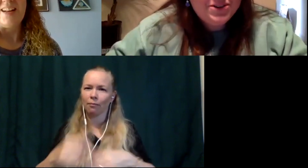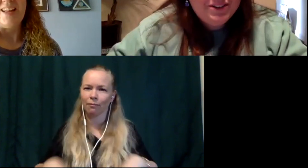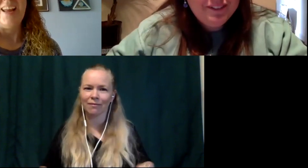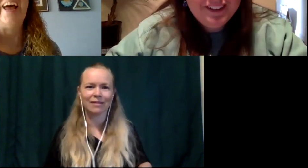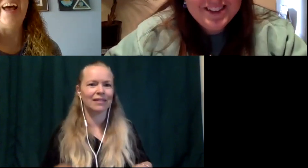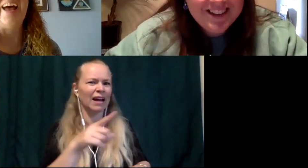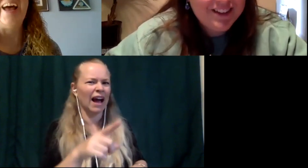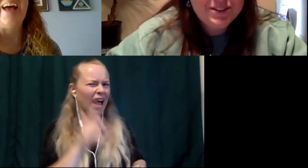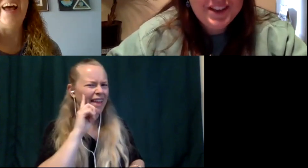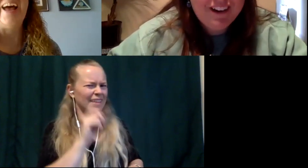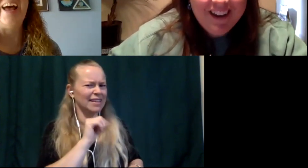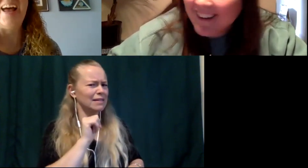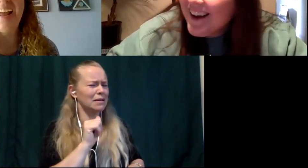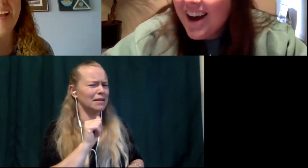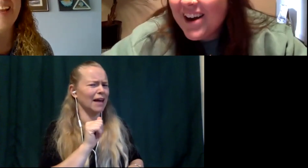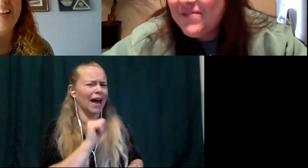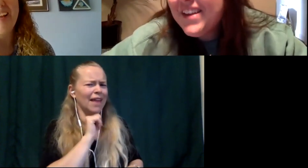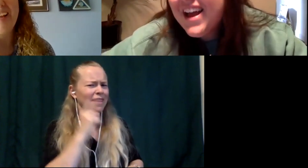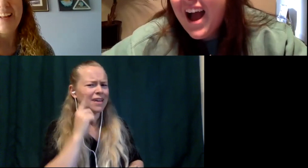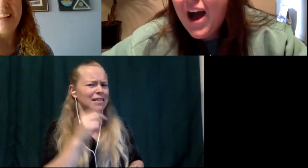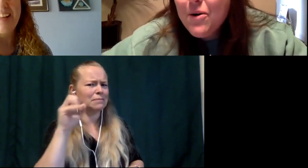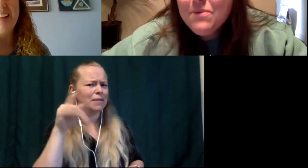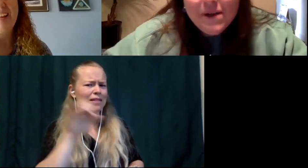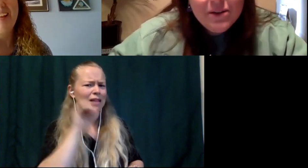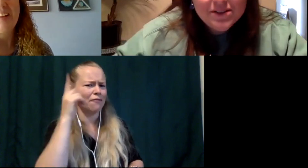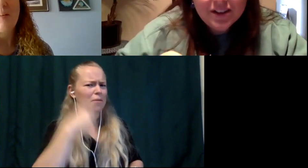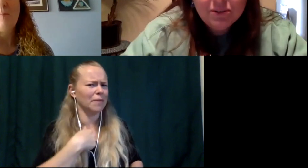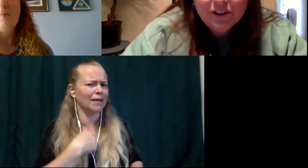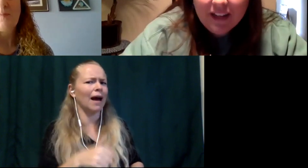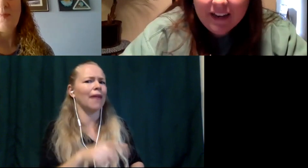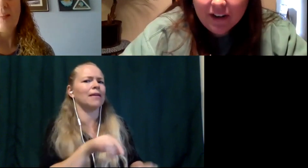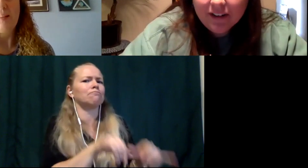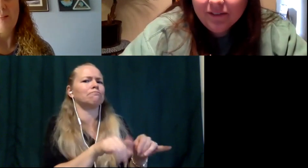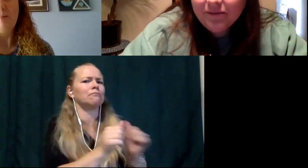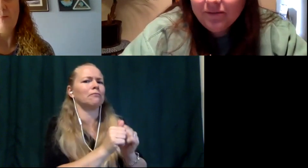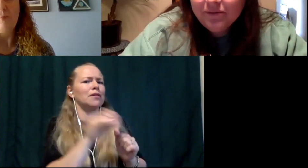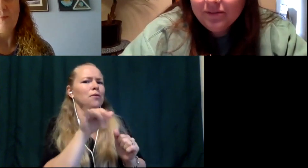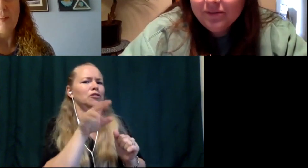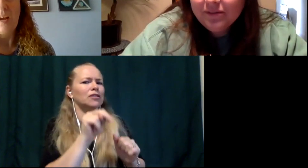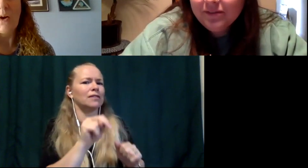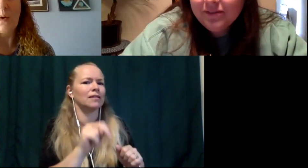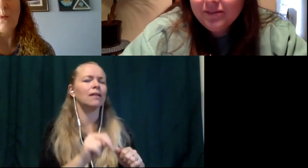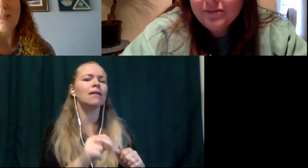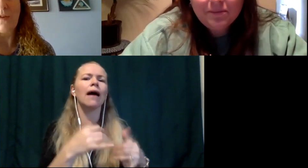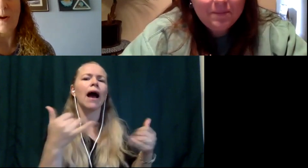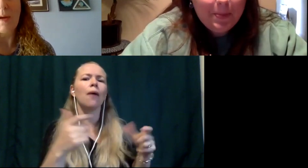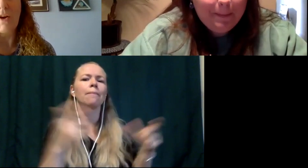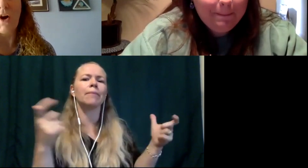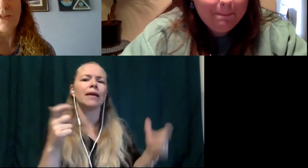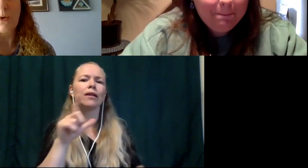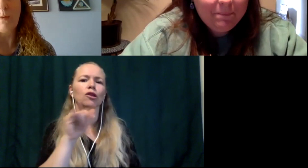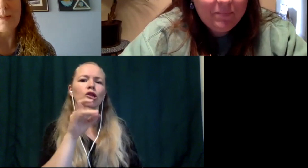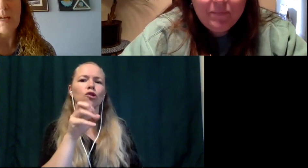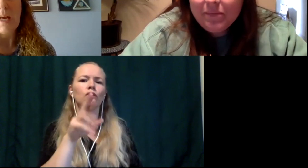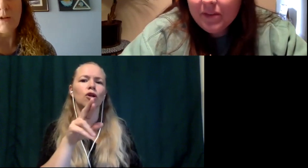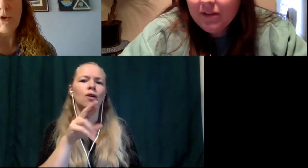the ocean. That sounds so scary. How big was the lunar lander? Oh, it wasn't very big at all.